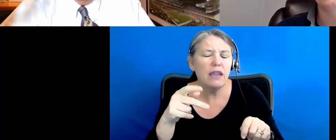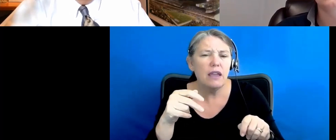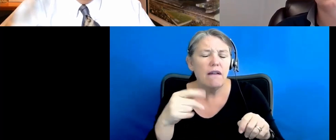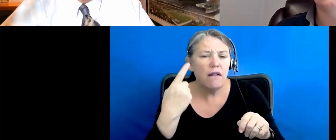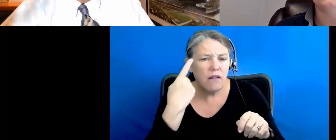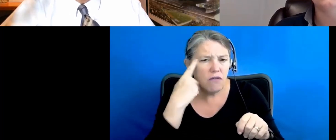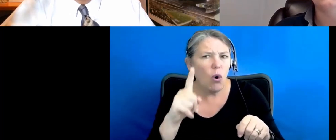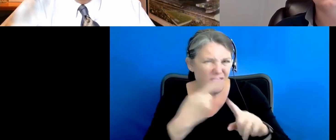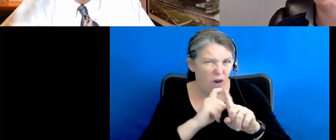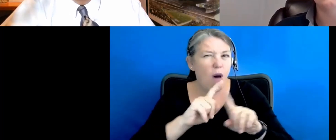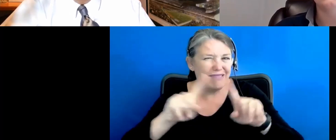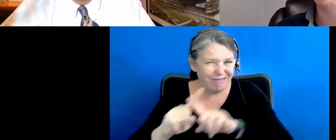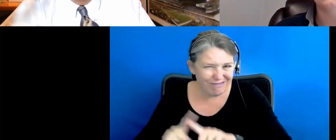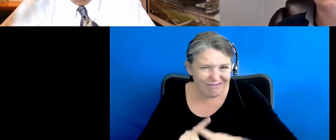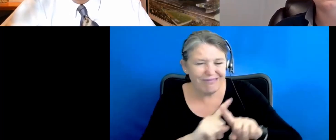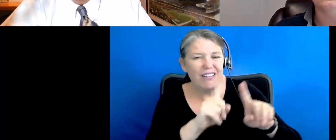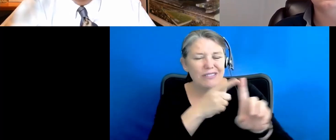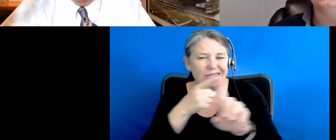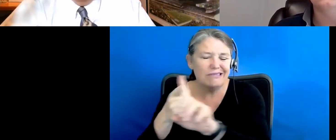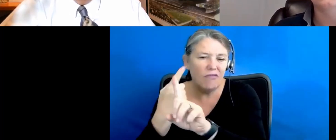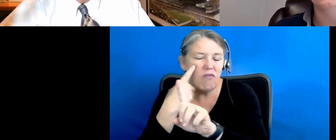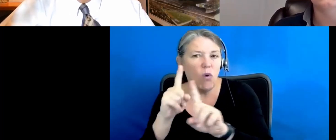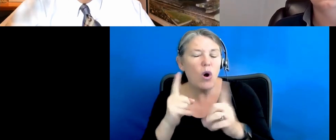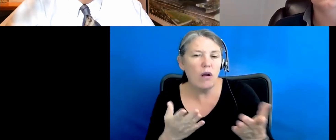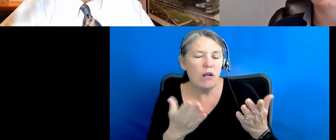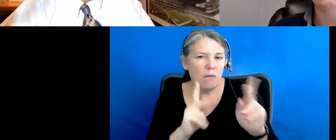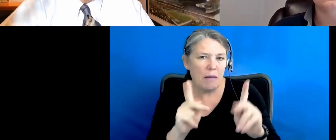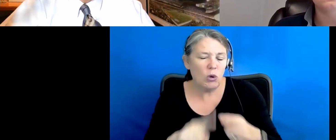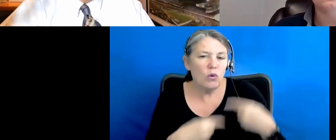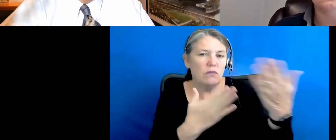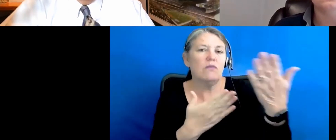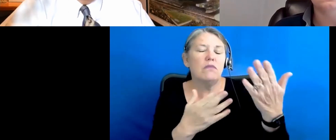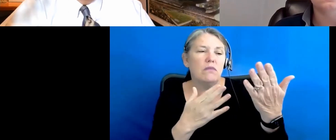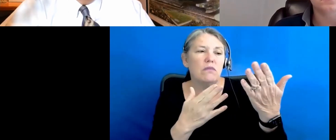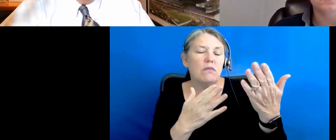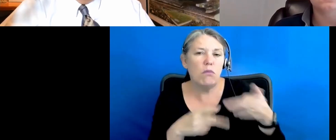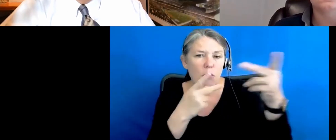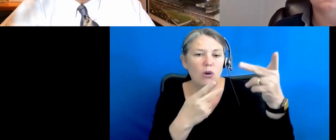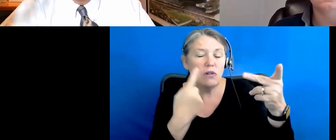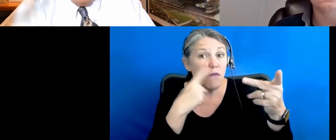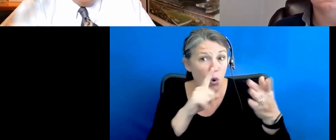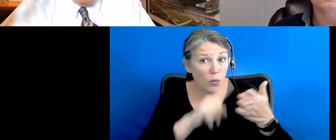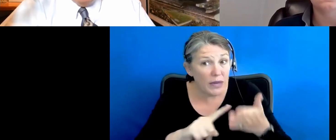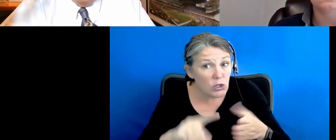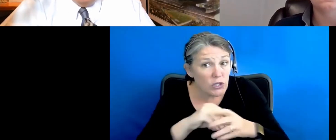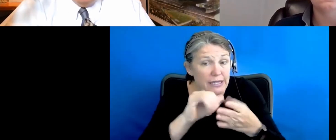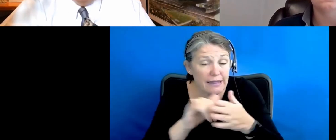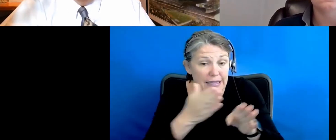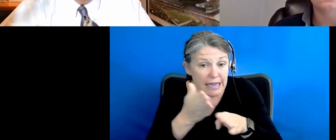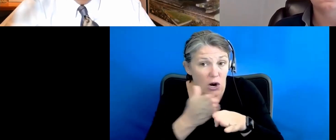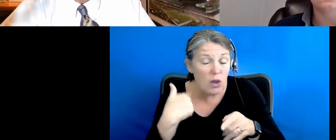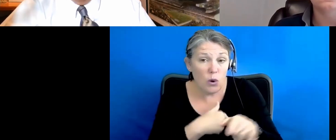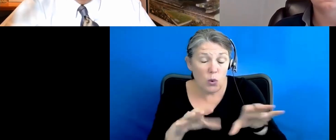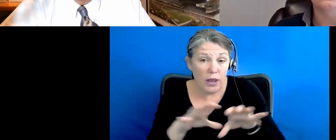to submit a proposal for our funded research in this particular area. We're doing a lot of work in